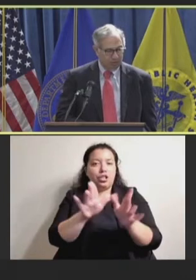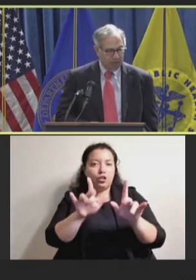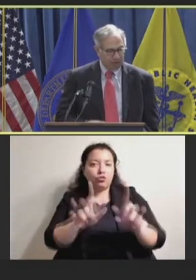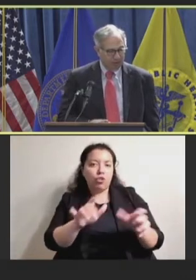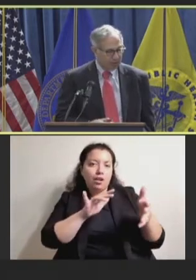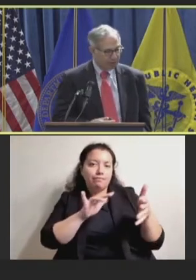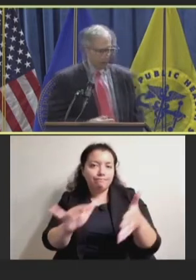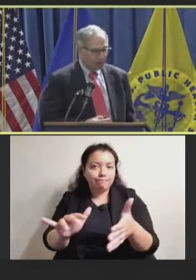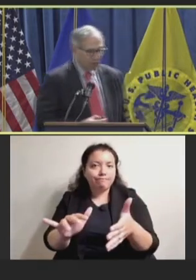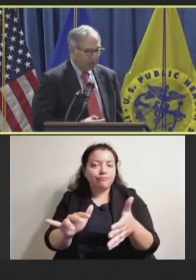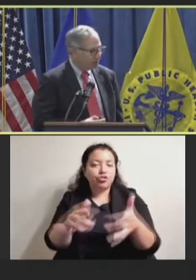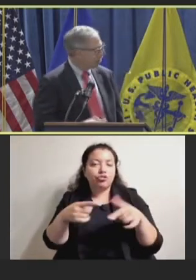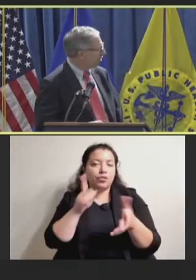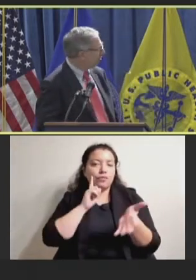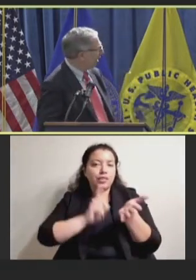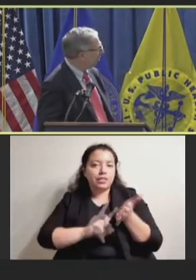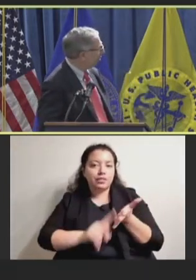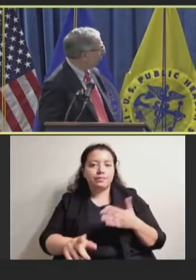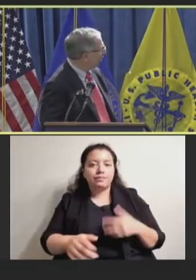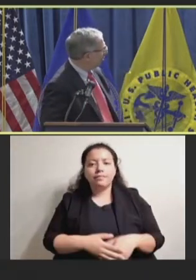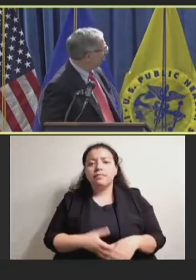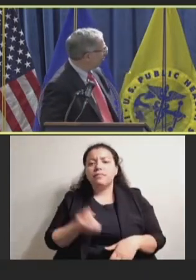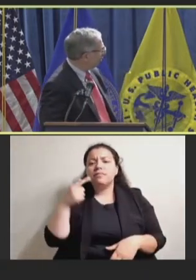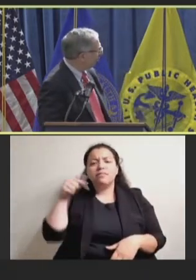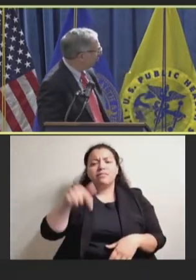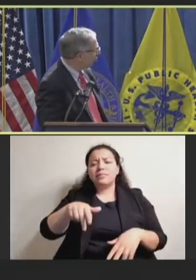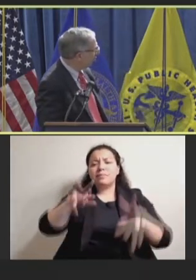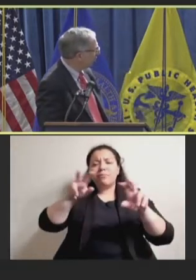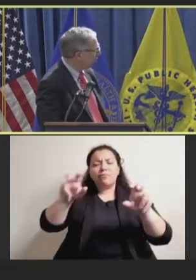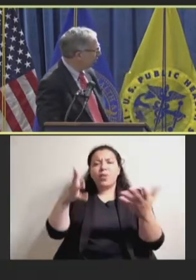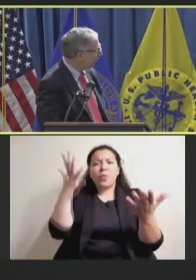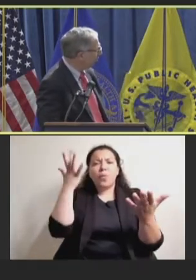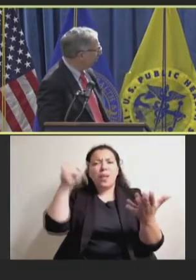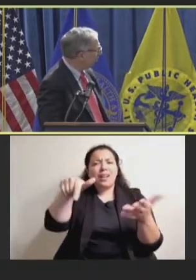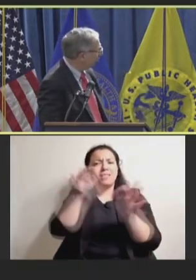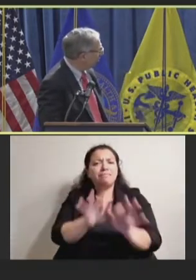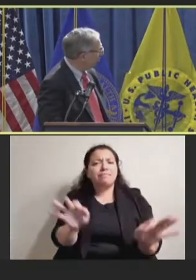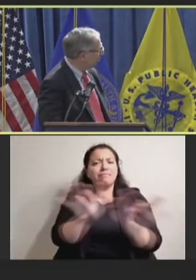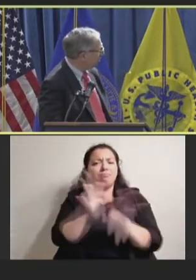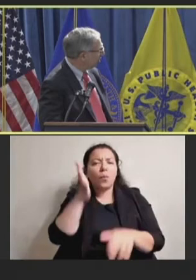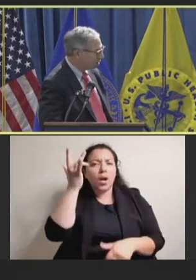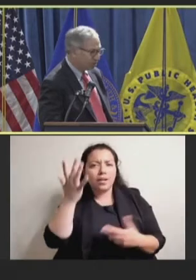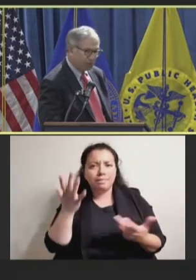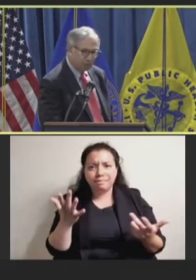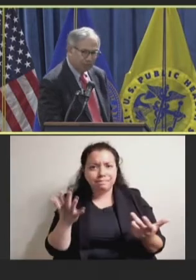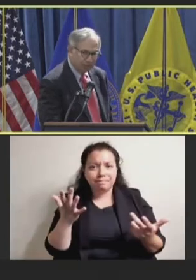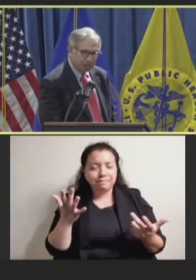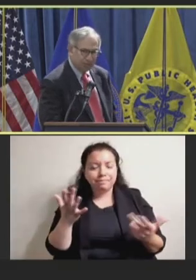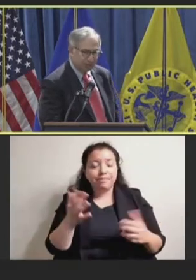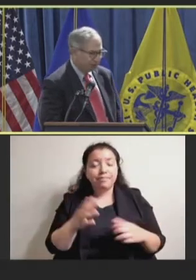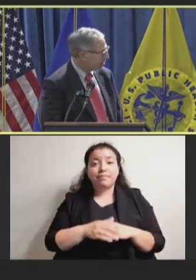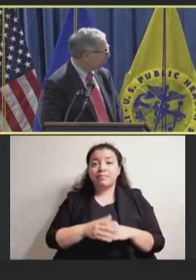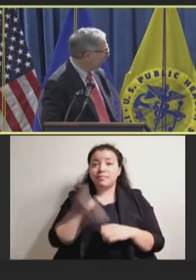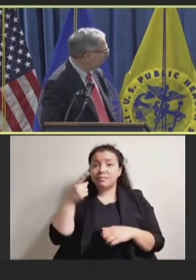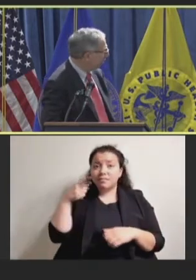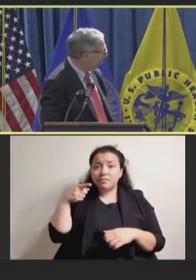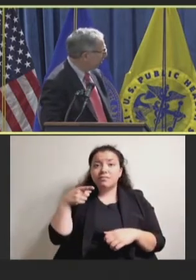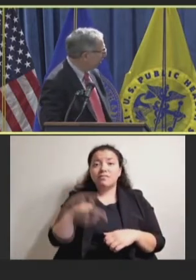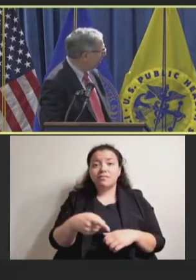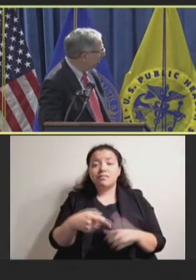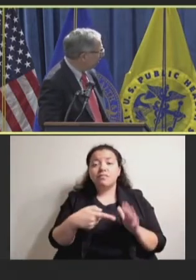So why does this matter? Why is this critically important? Well, because, it compromises